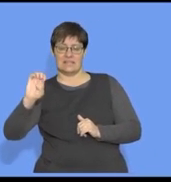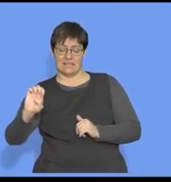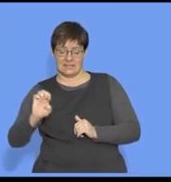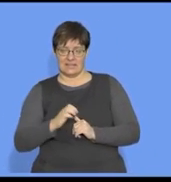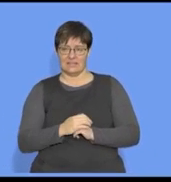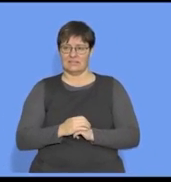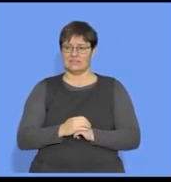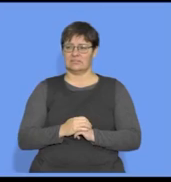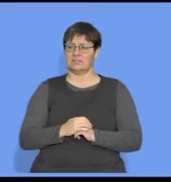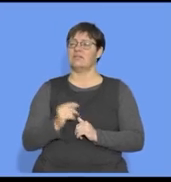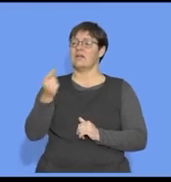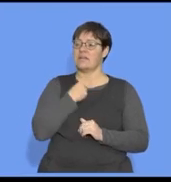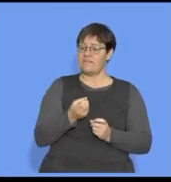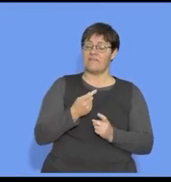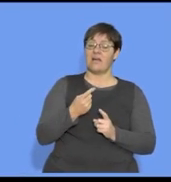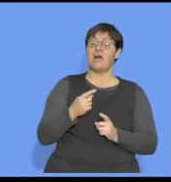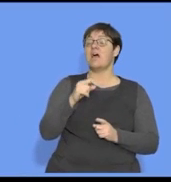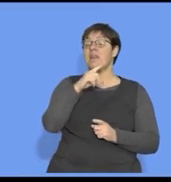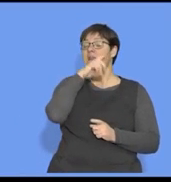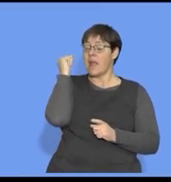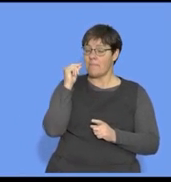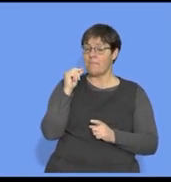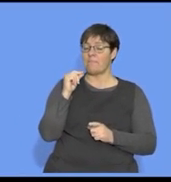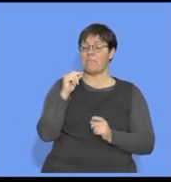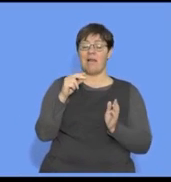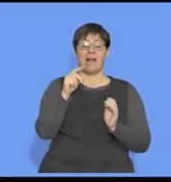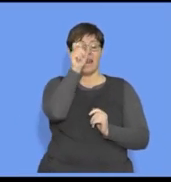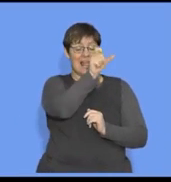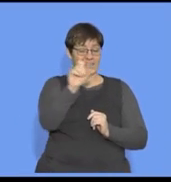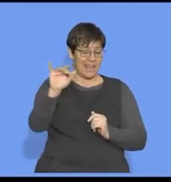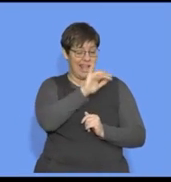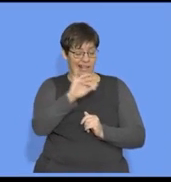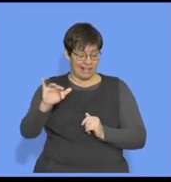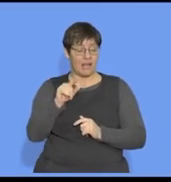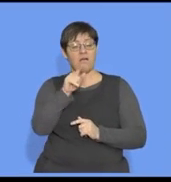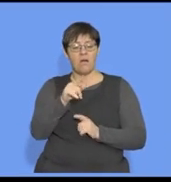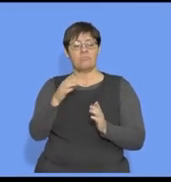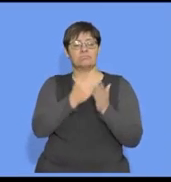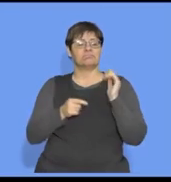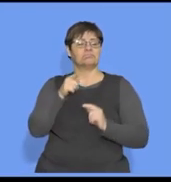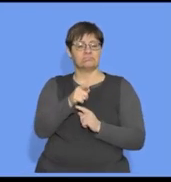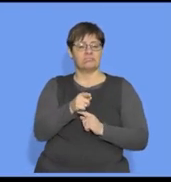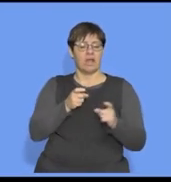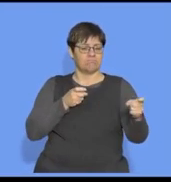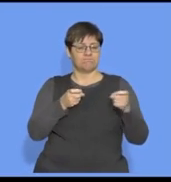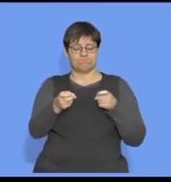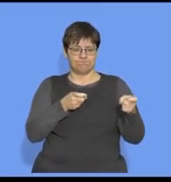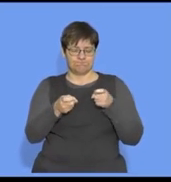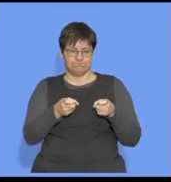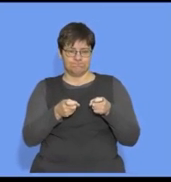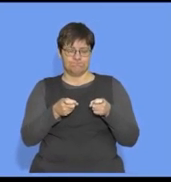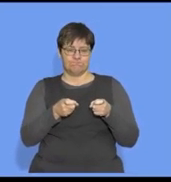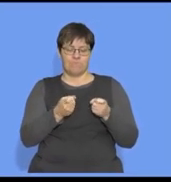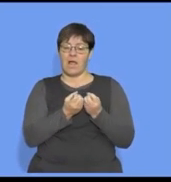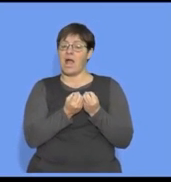E. And then give the letter and the name of the part which